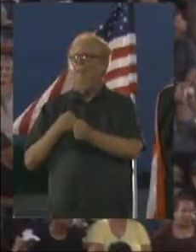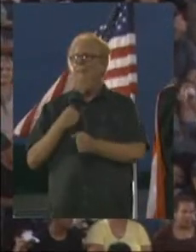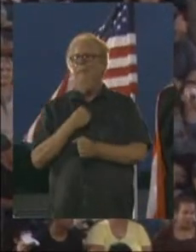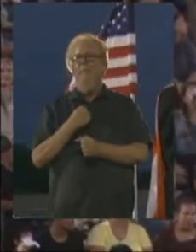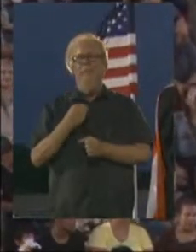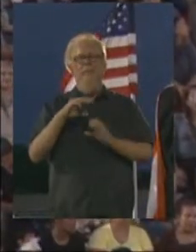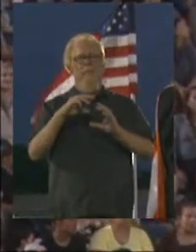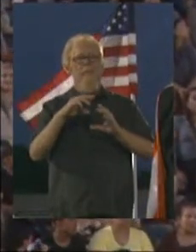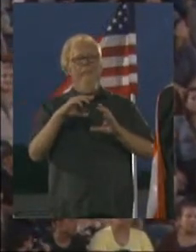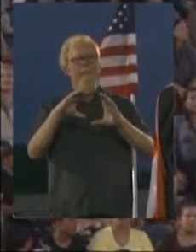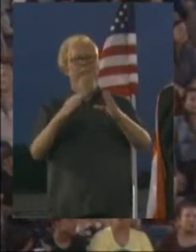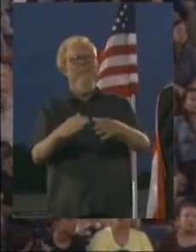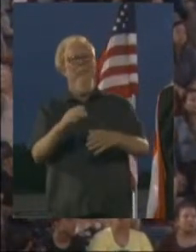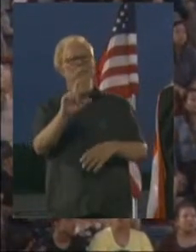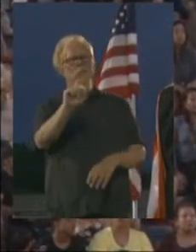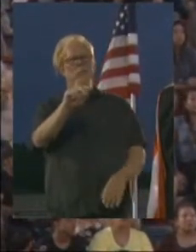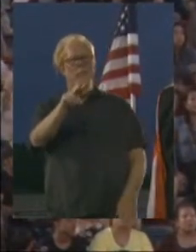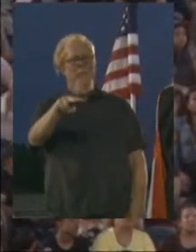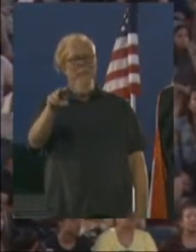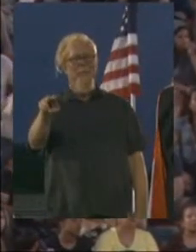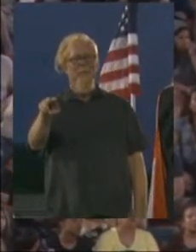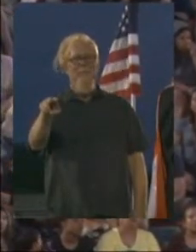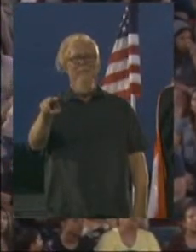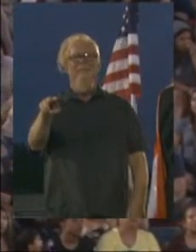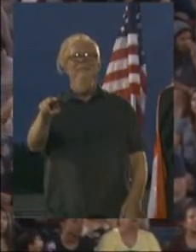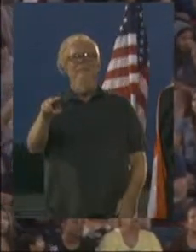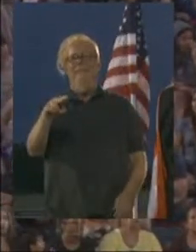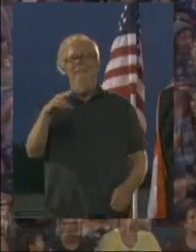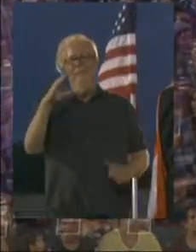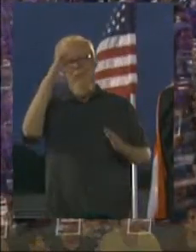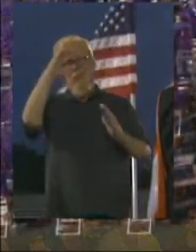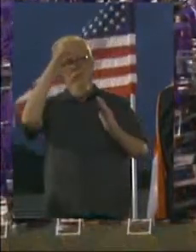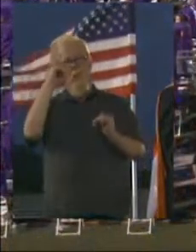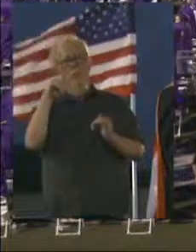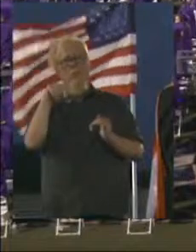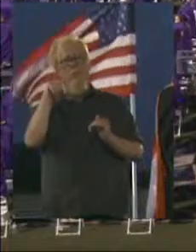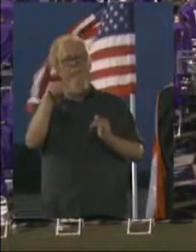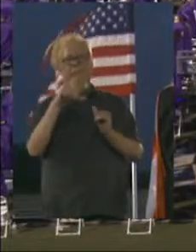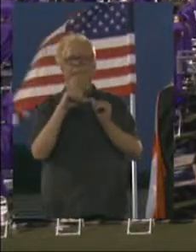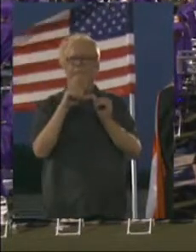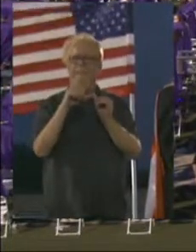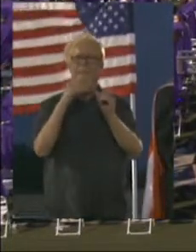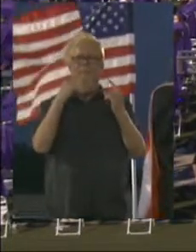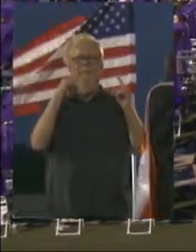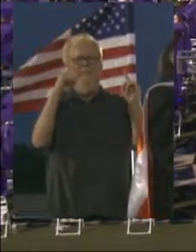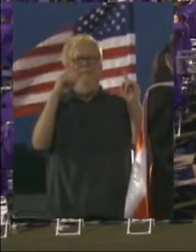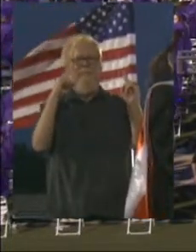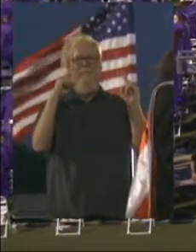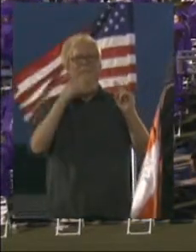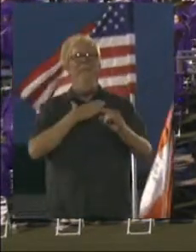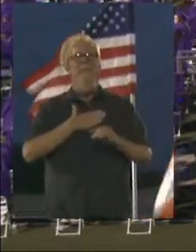School Class of 2020 and wish you continued success. Please be seated.